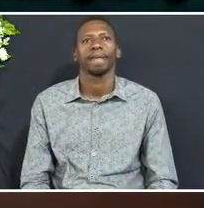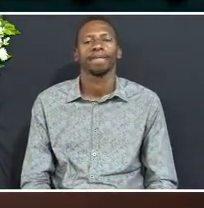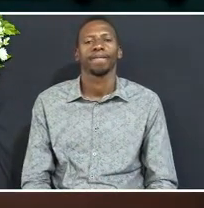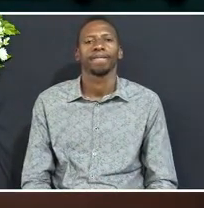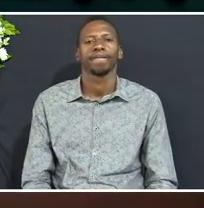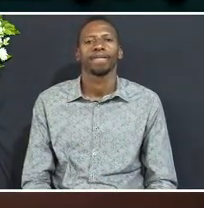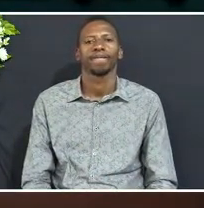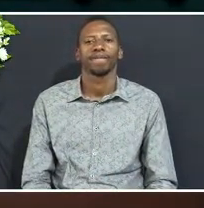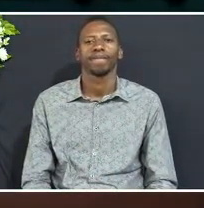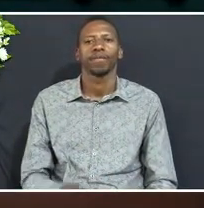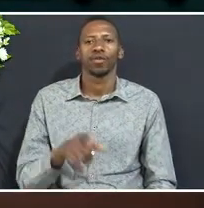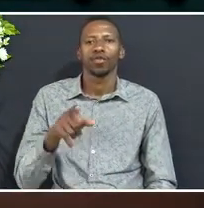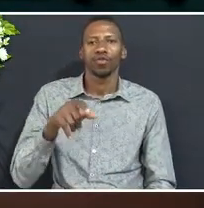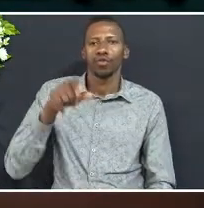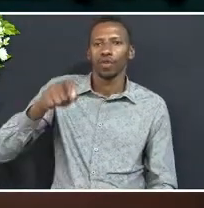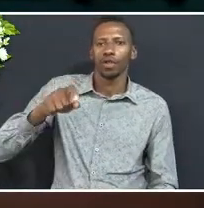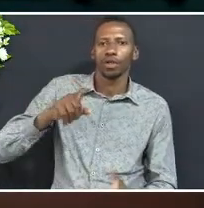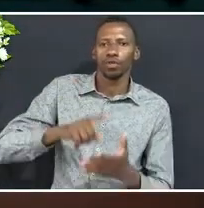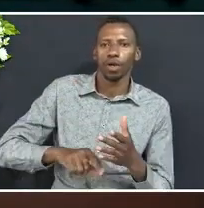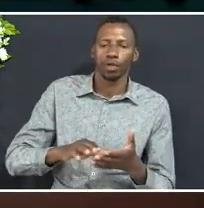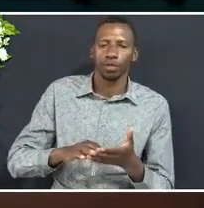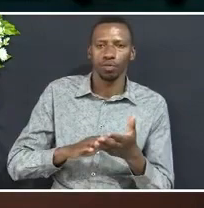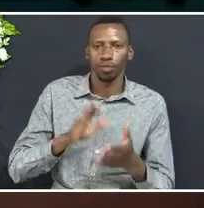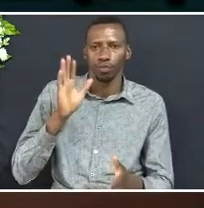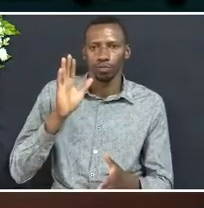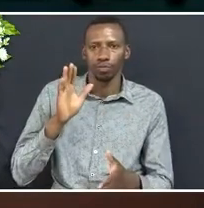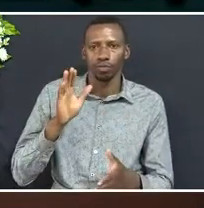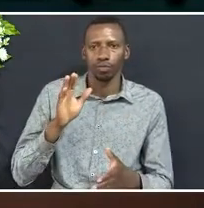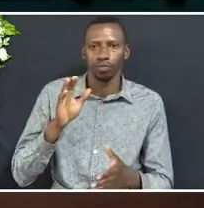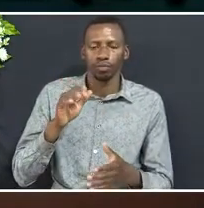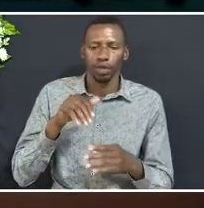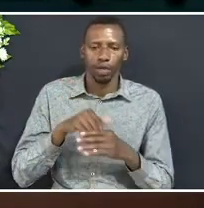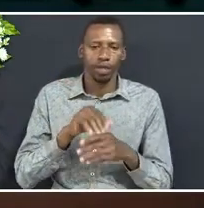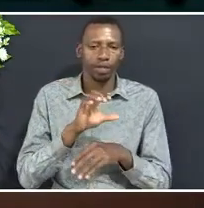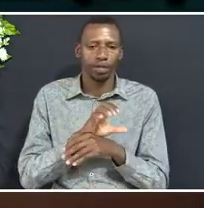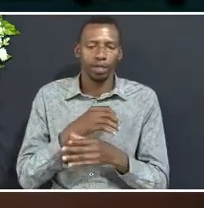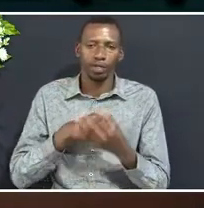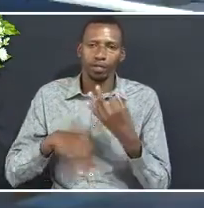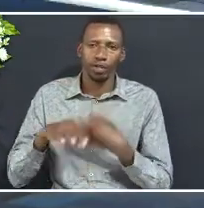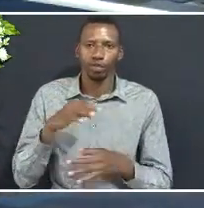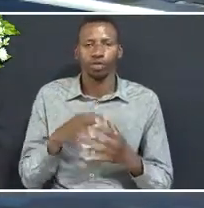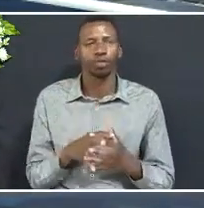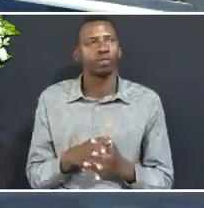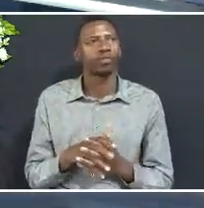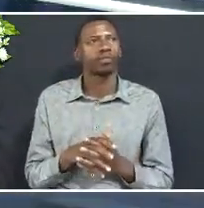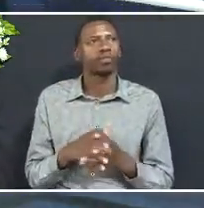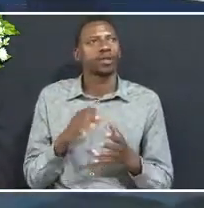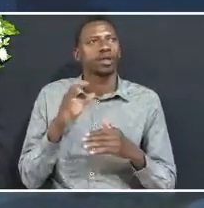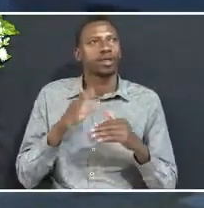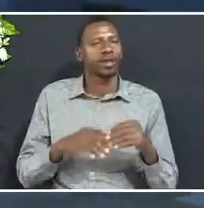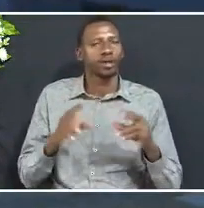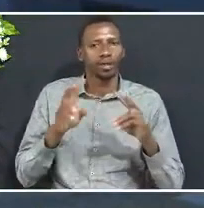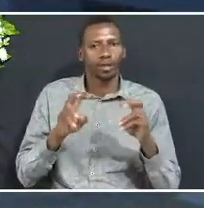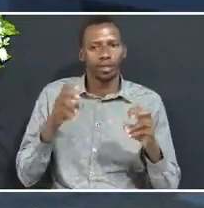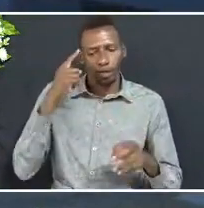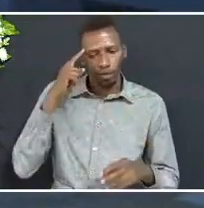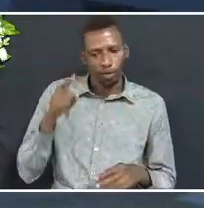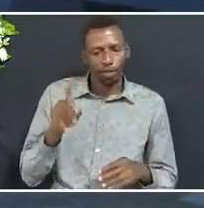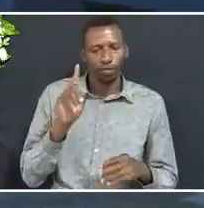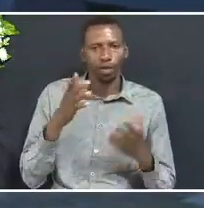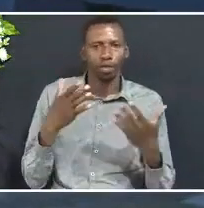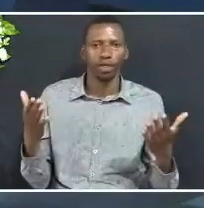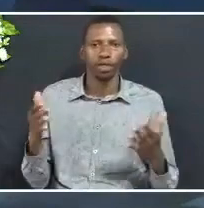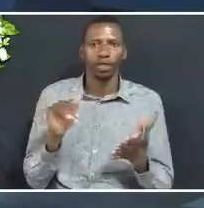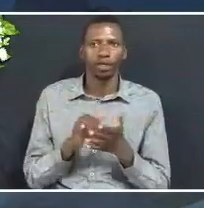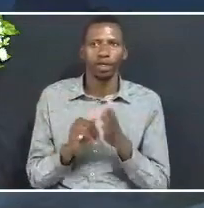What more do you need in church fellowships other than seeking for this one thing, that the